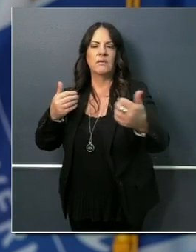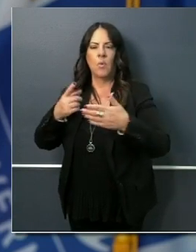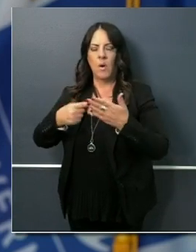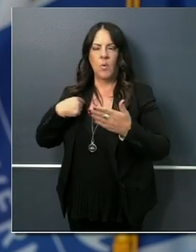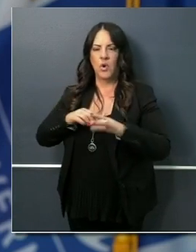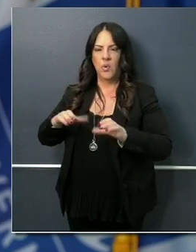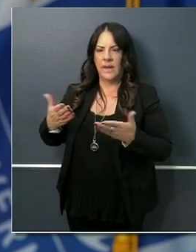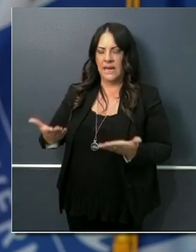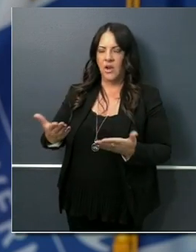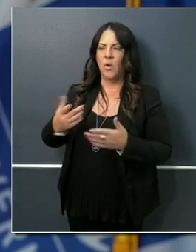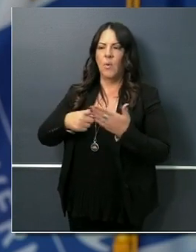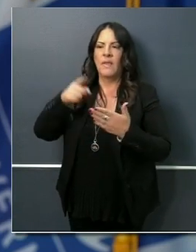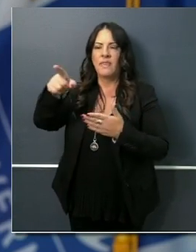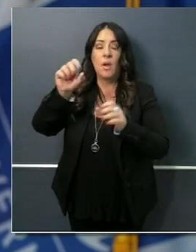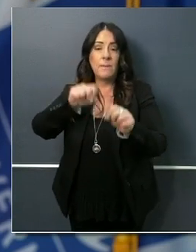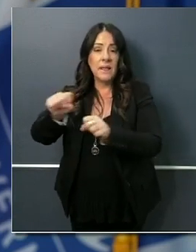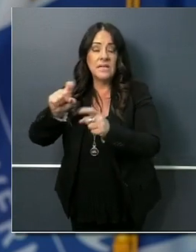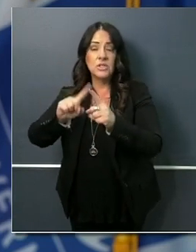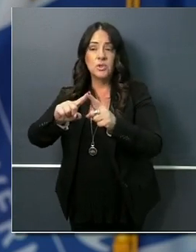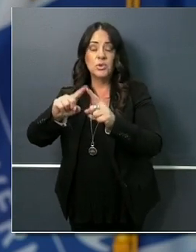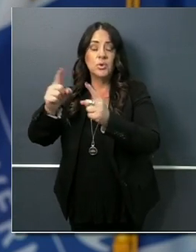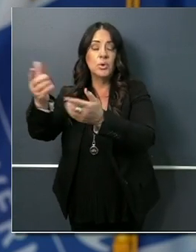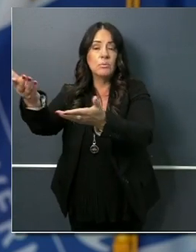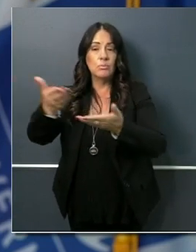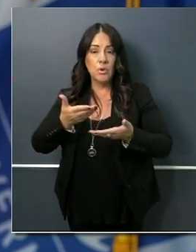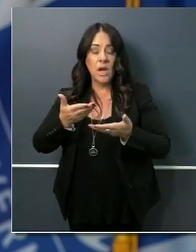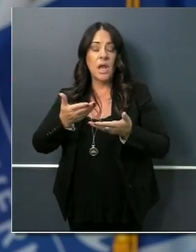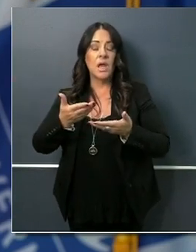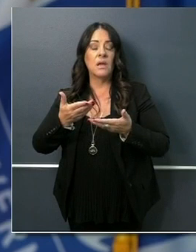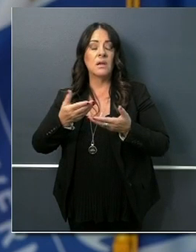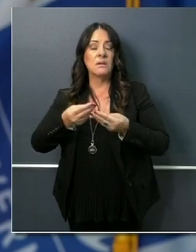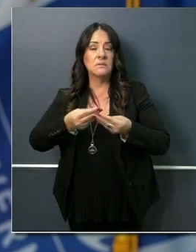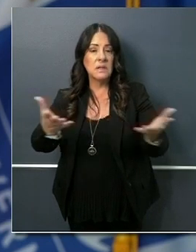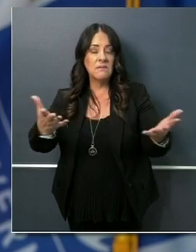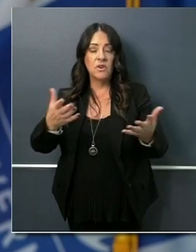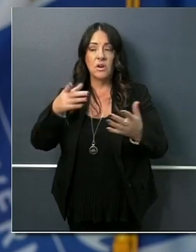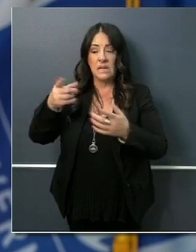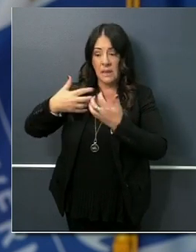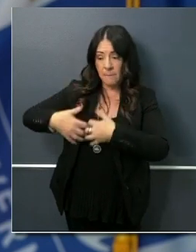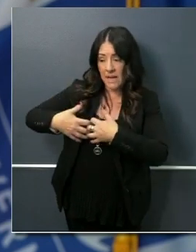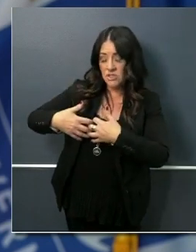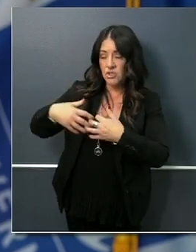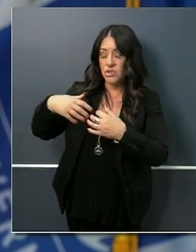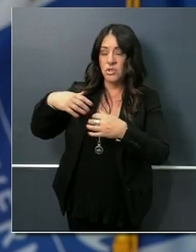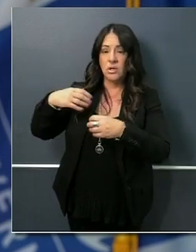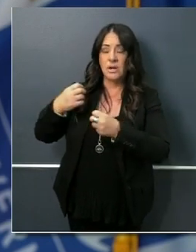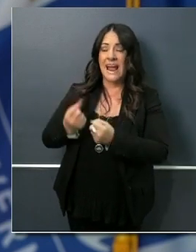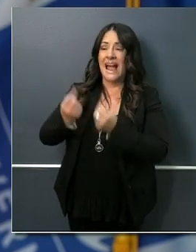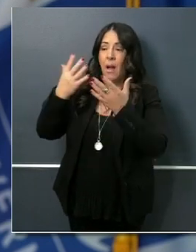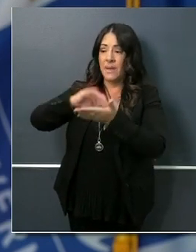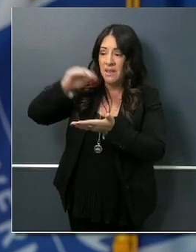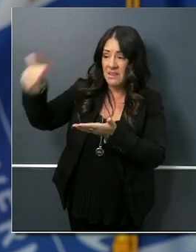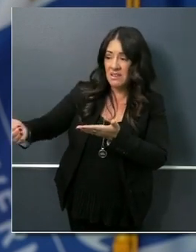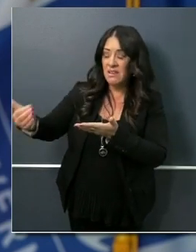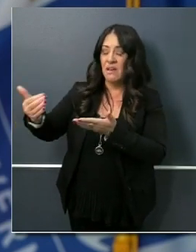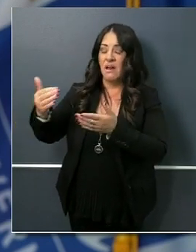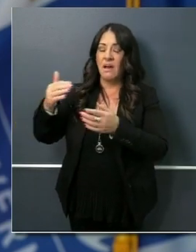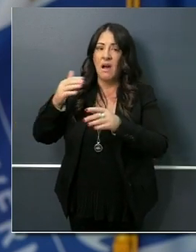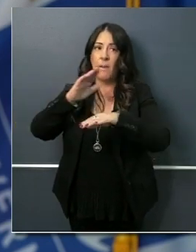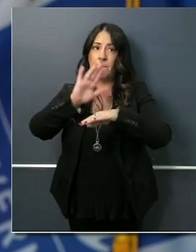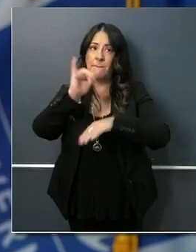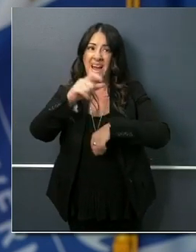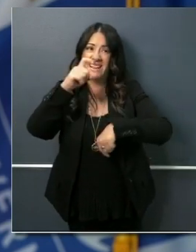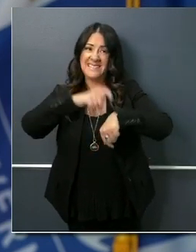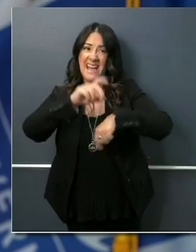their ability to deliver and manufacture N95 masks in the time frame and the scale and